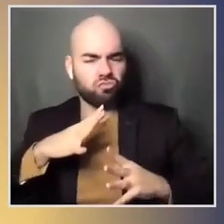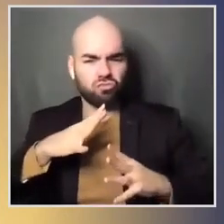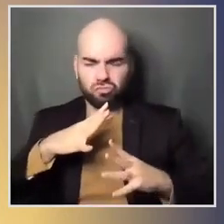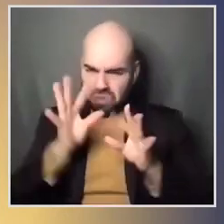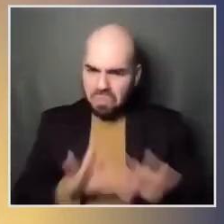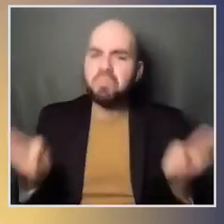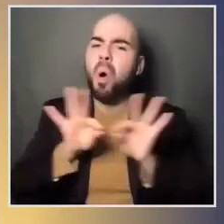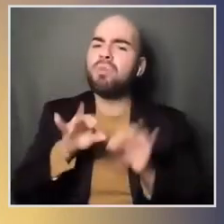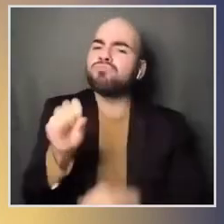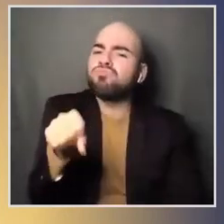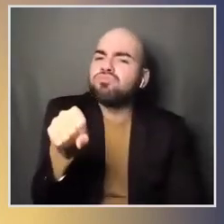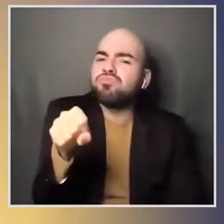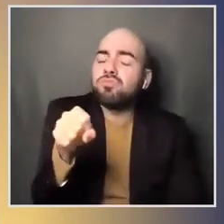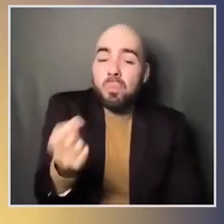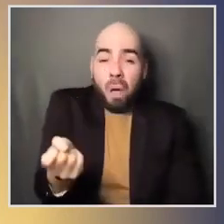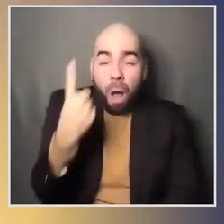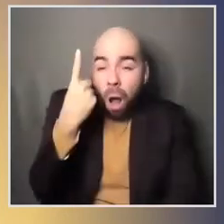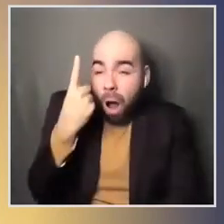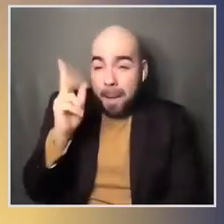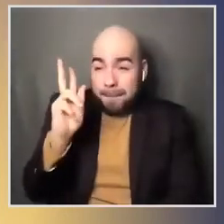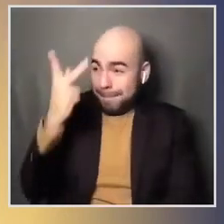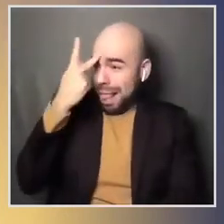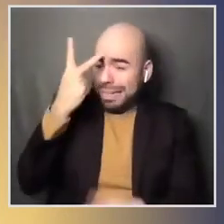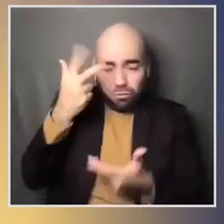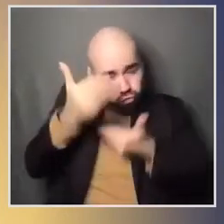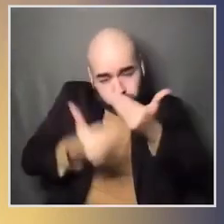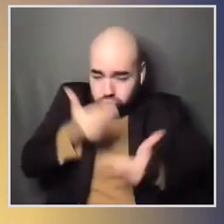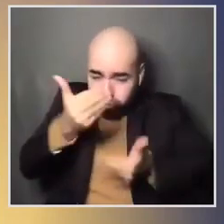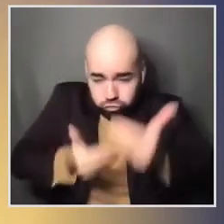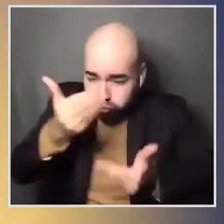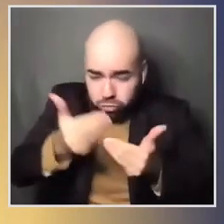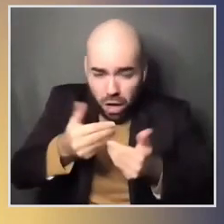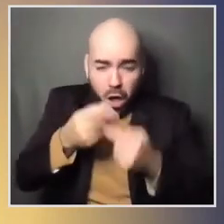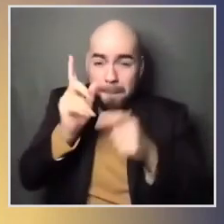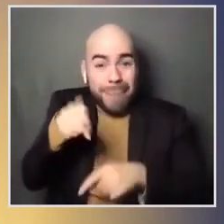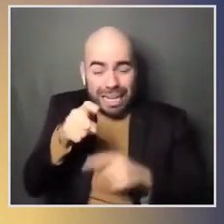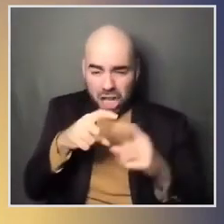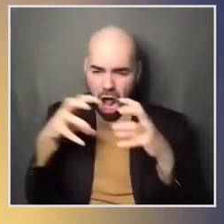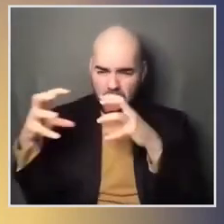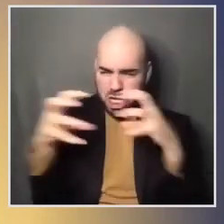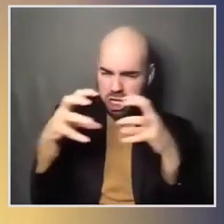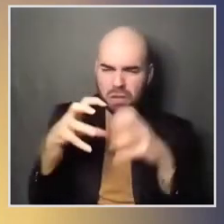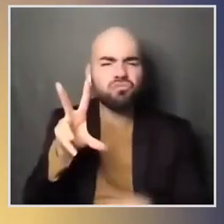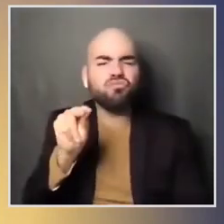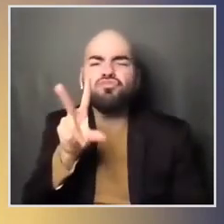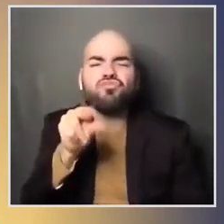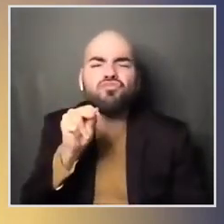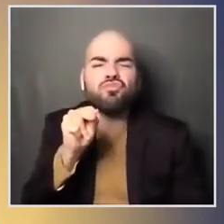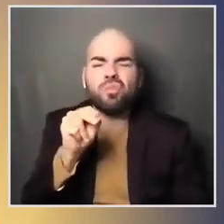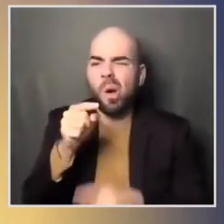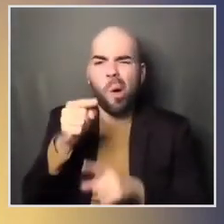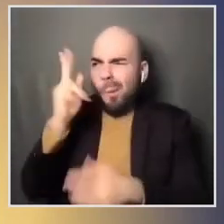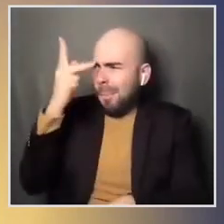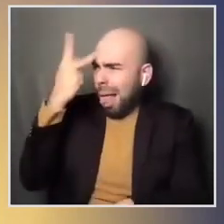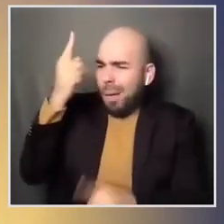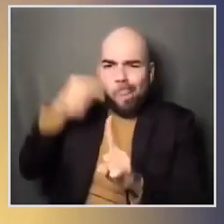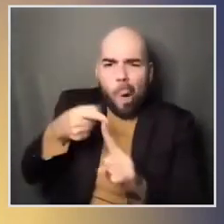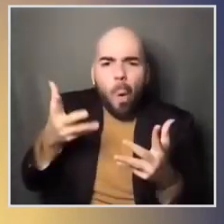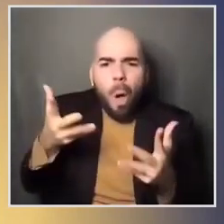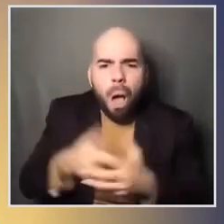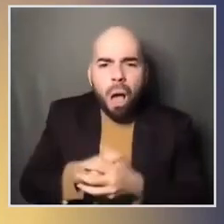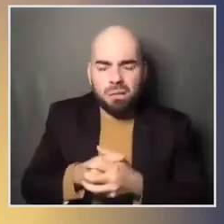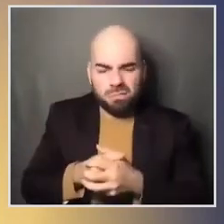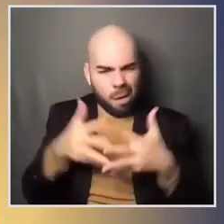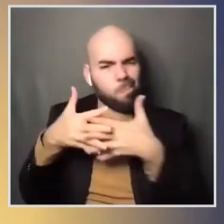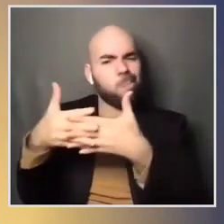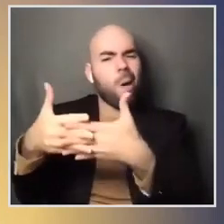unrelenting, unending warfare. No, the purpose of our politics, the work of the nation,